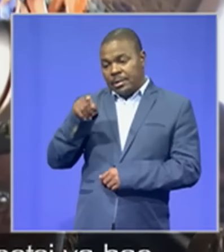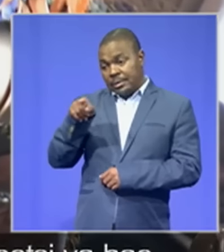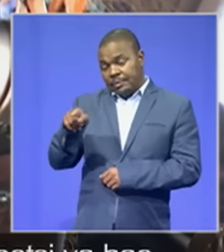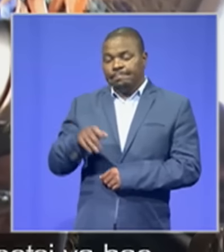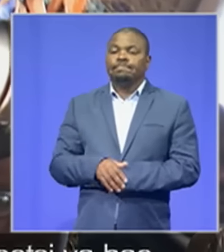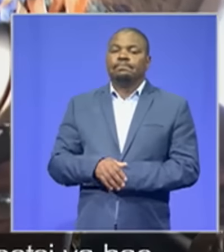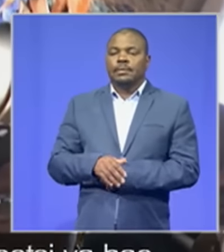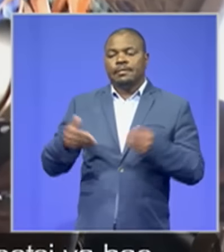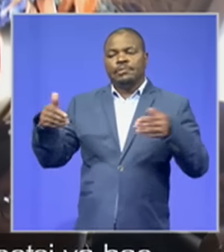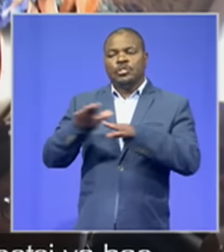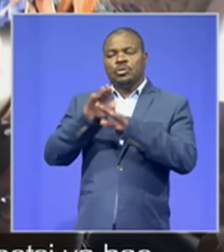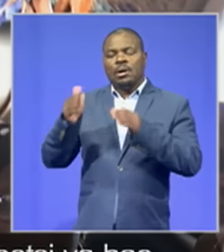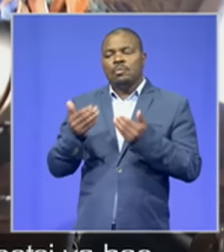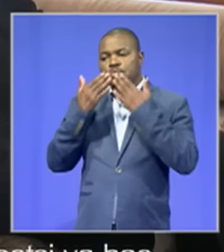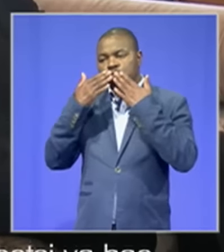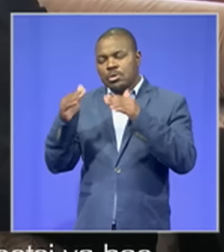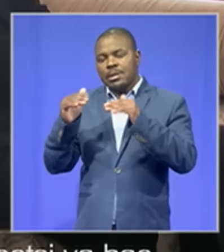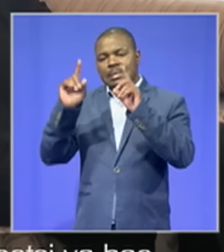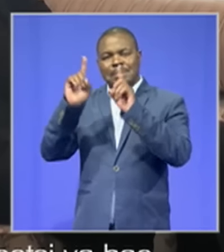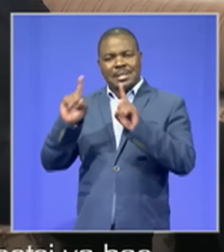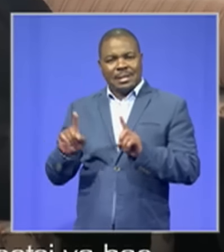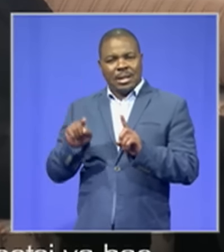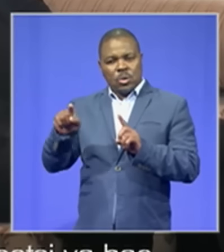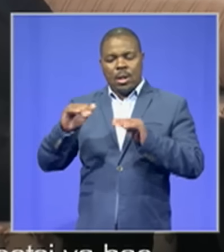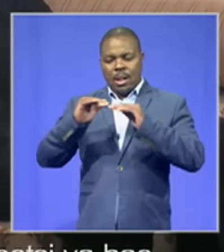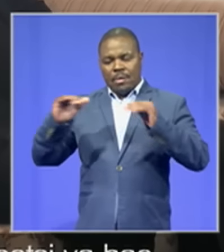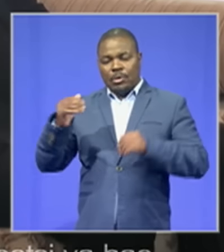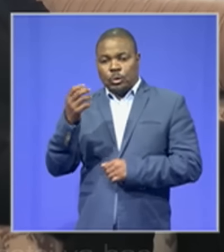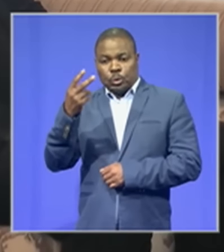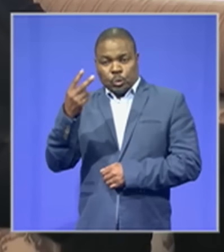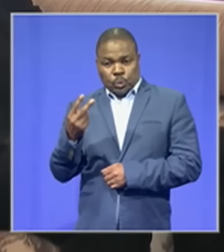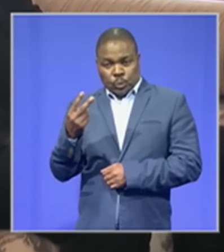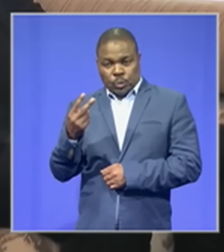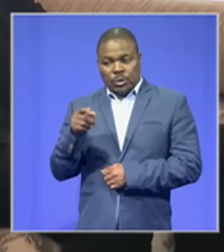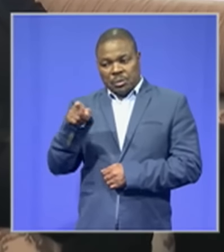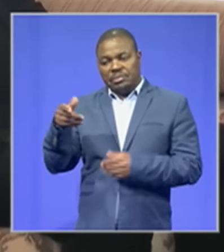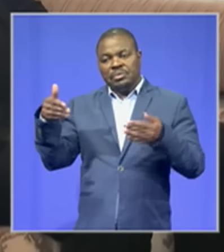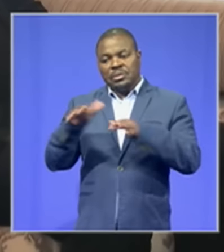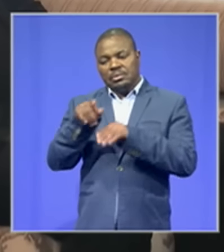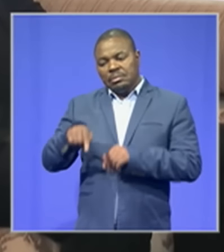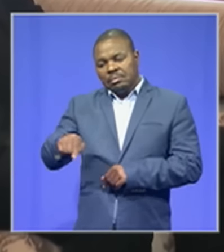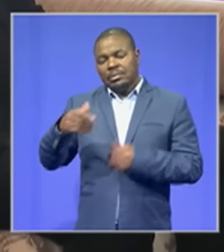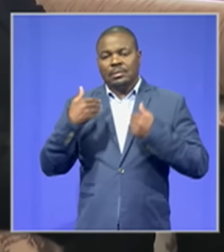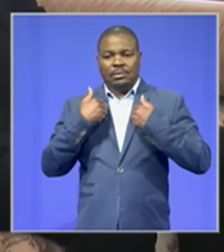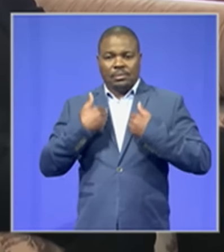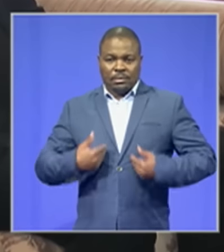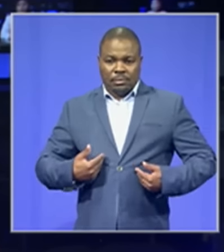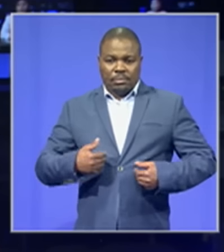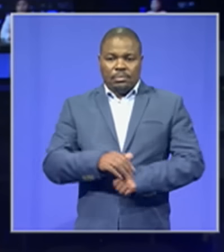Bolana tshebeletso ya lepato e ikgethang ya mokgahlelo wa bobedi o tlang ho tshwarwa ka Sontaha.